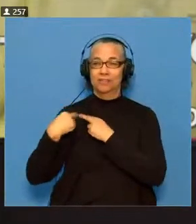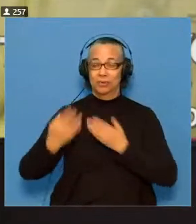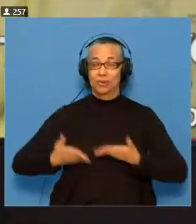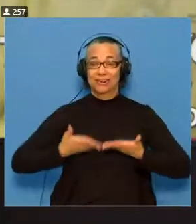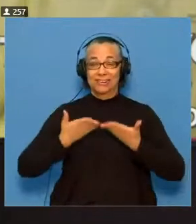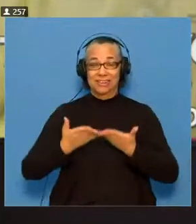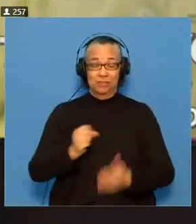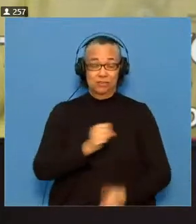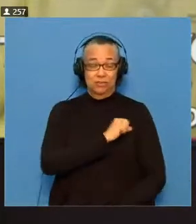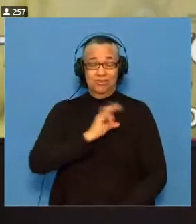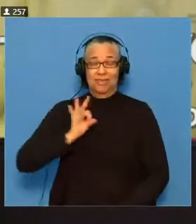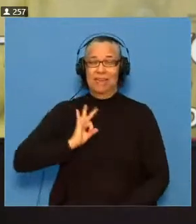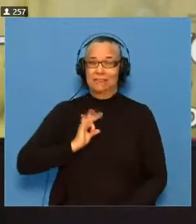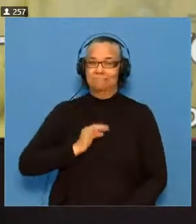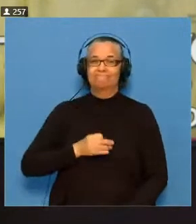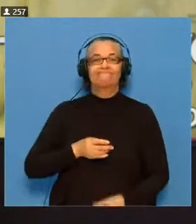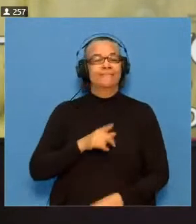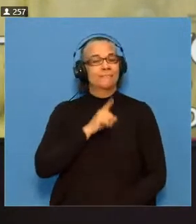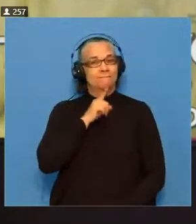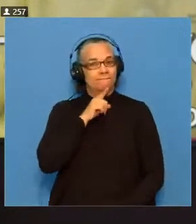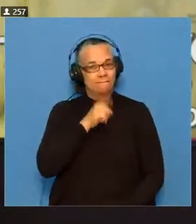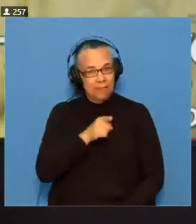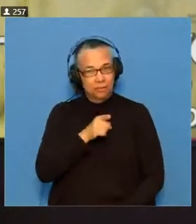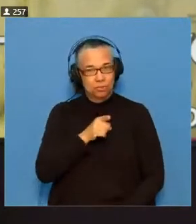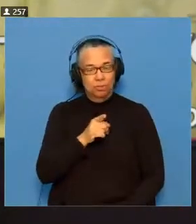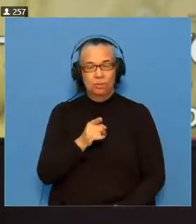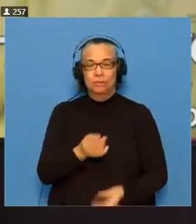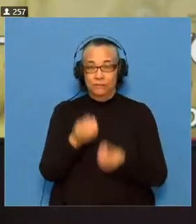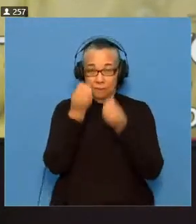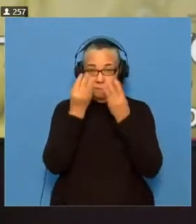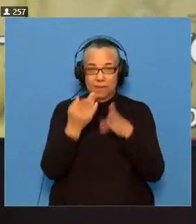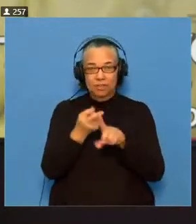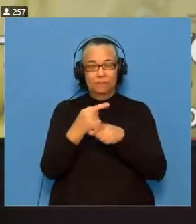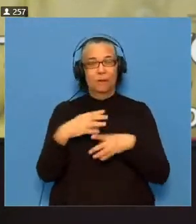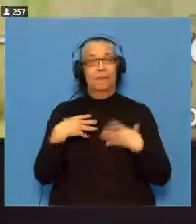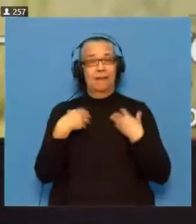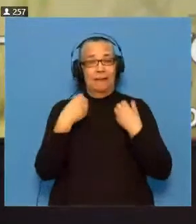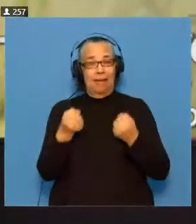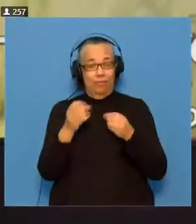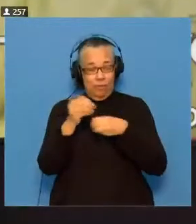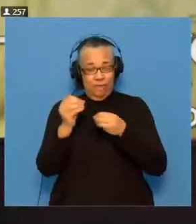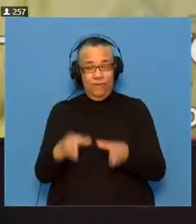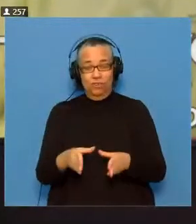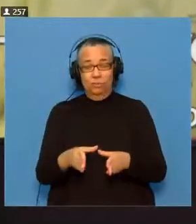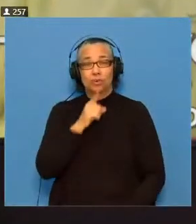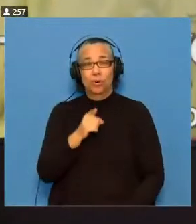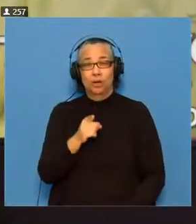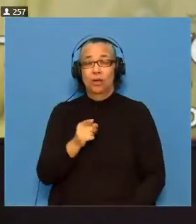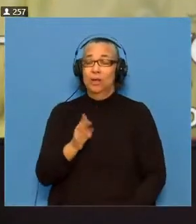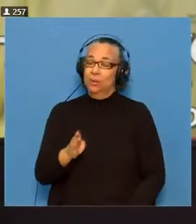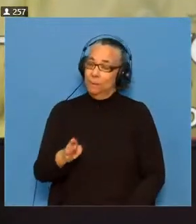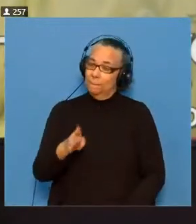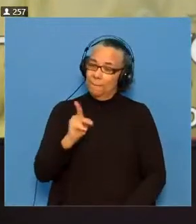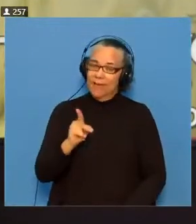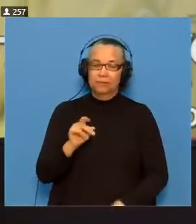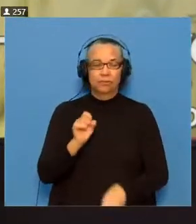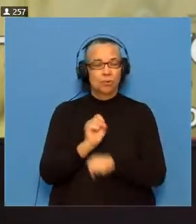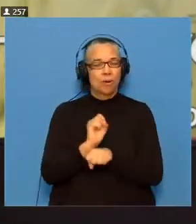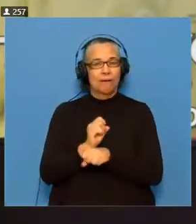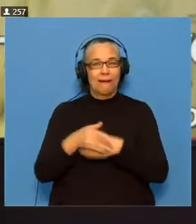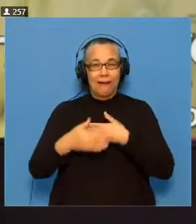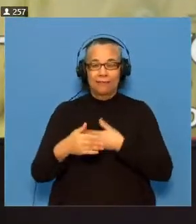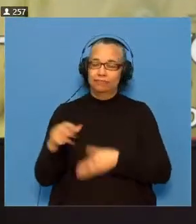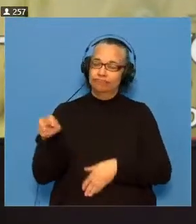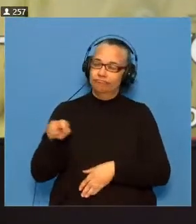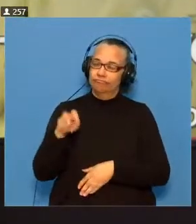factual information from health officials and assuring that the return to work after travel guidance is adhered to